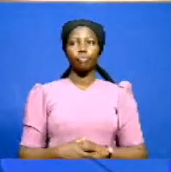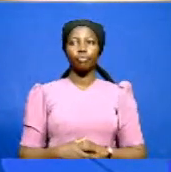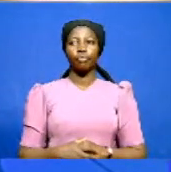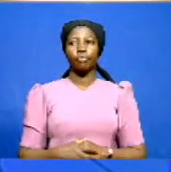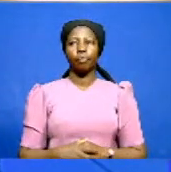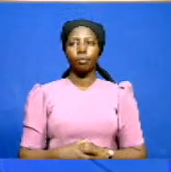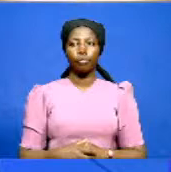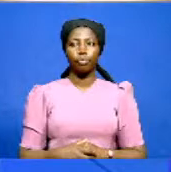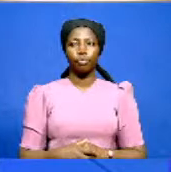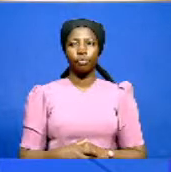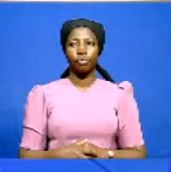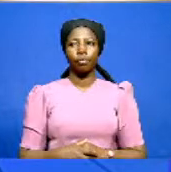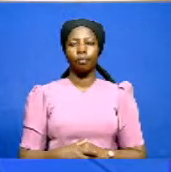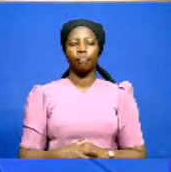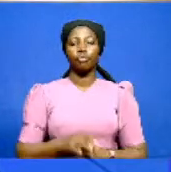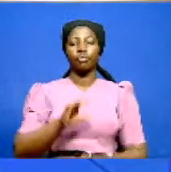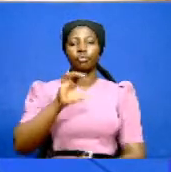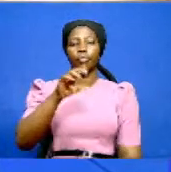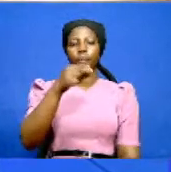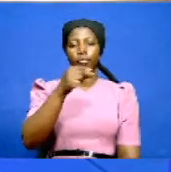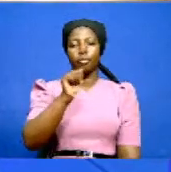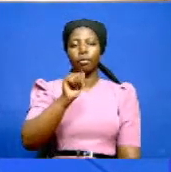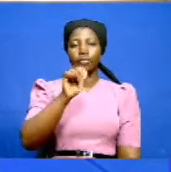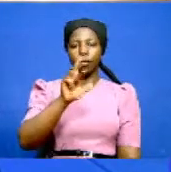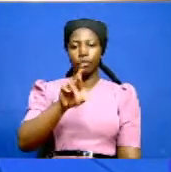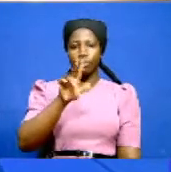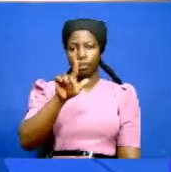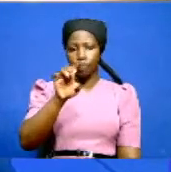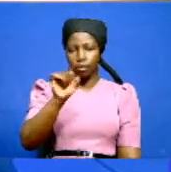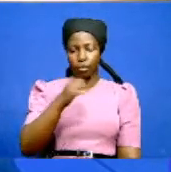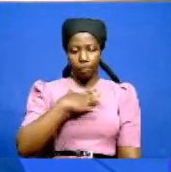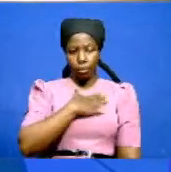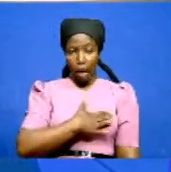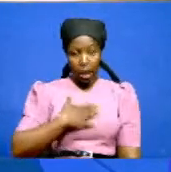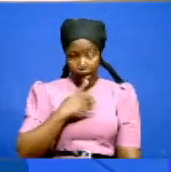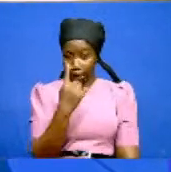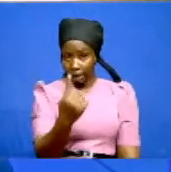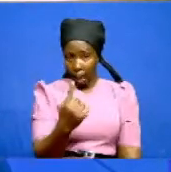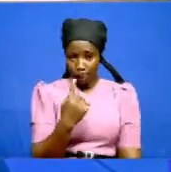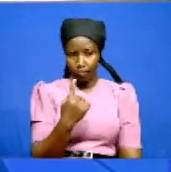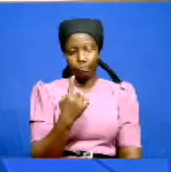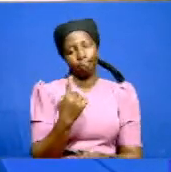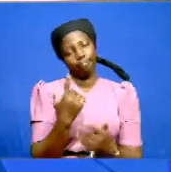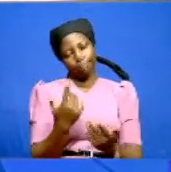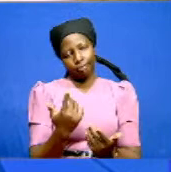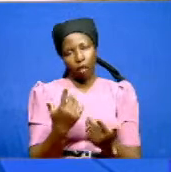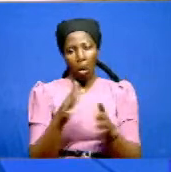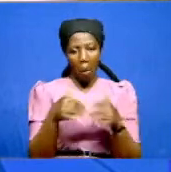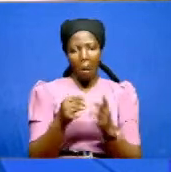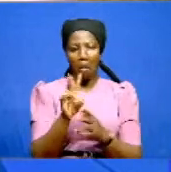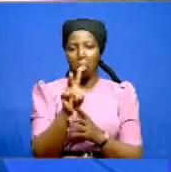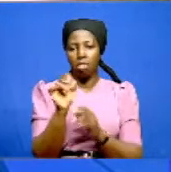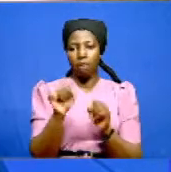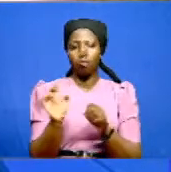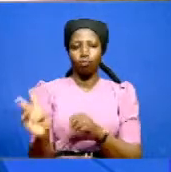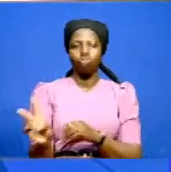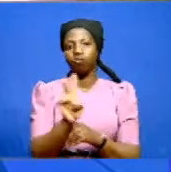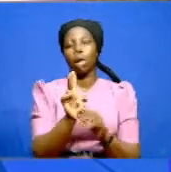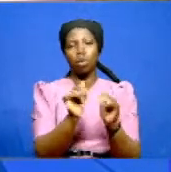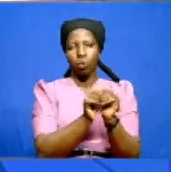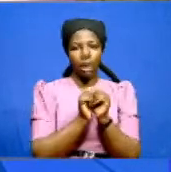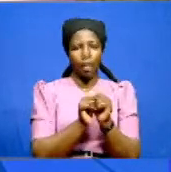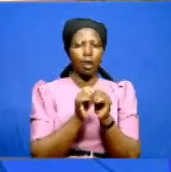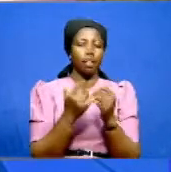Justice Charles Nyachae, please come, and then followed by, or both of you can come together, Senator, so